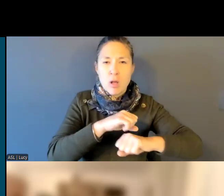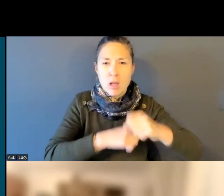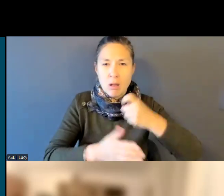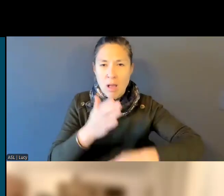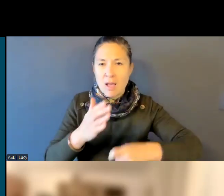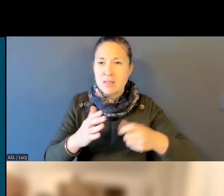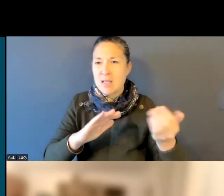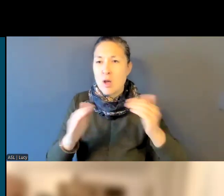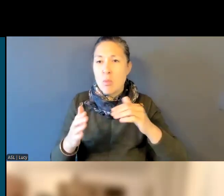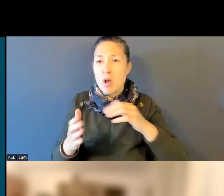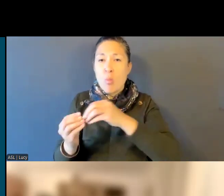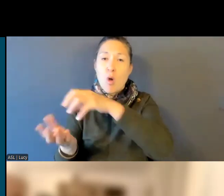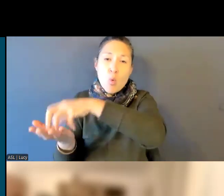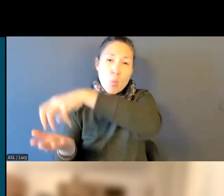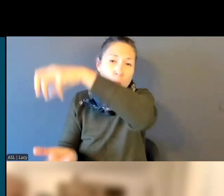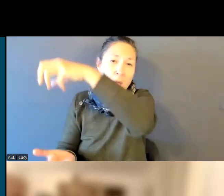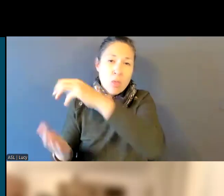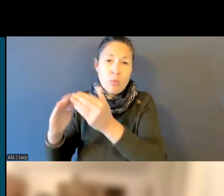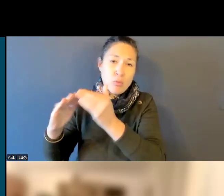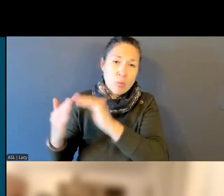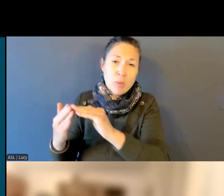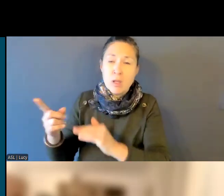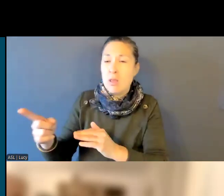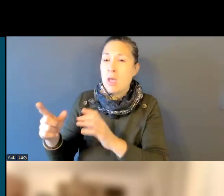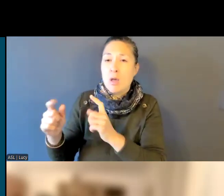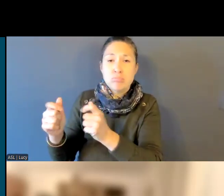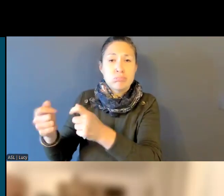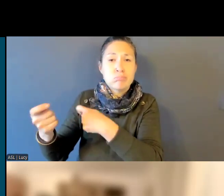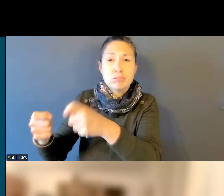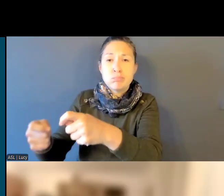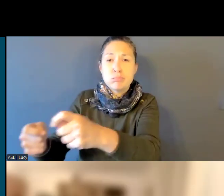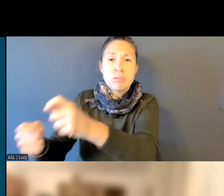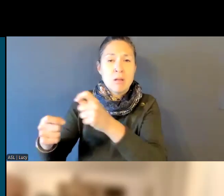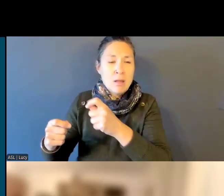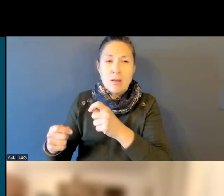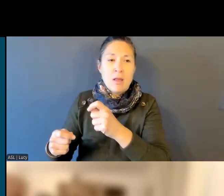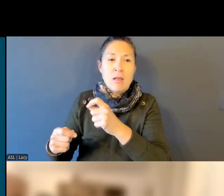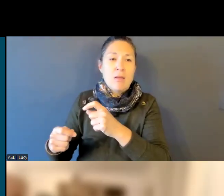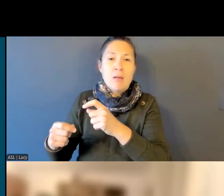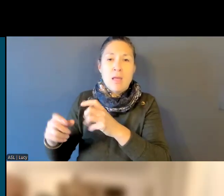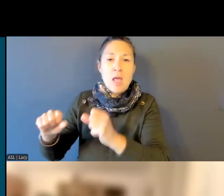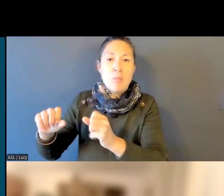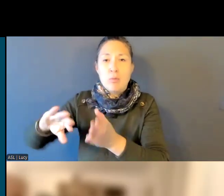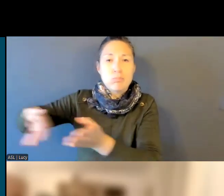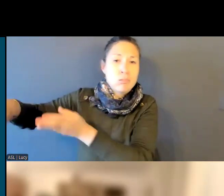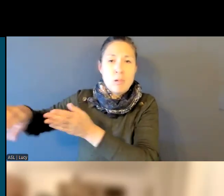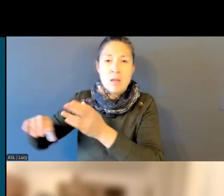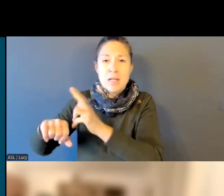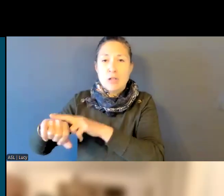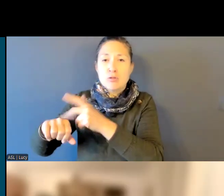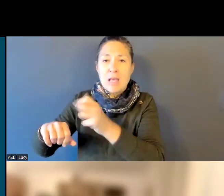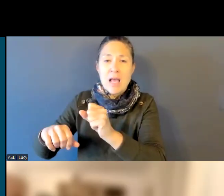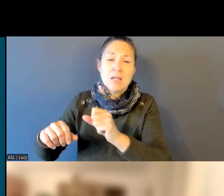affluent communities are getting off of natural gas. If you're addressing that,